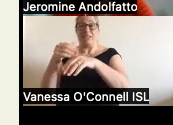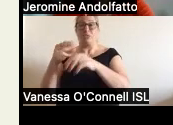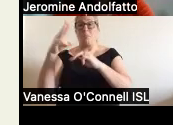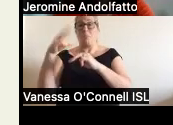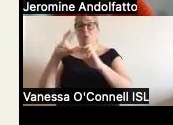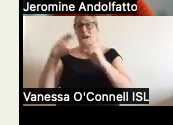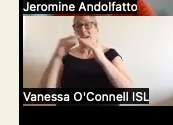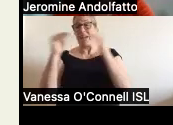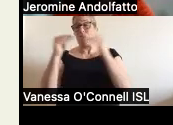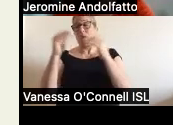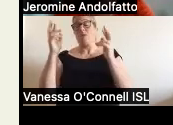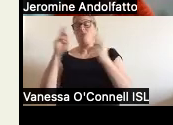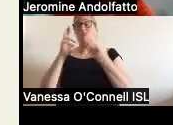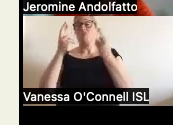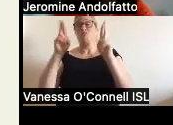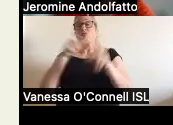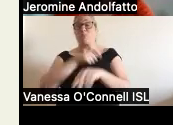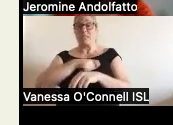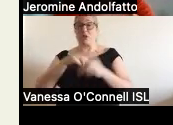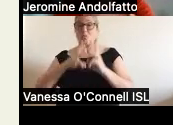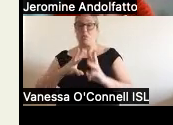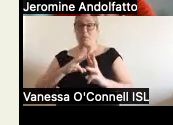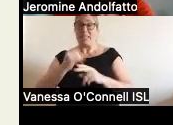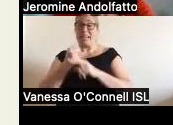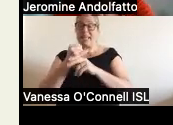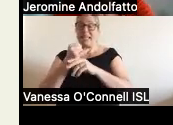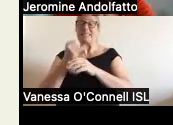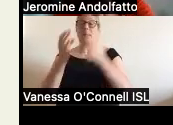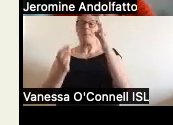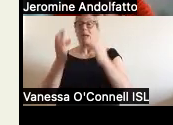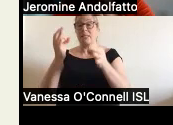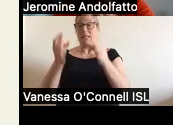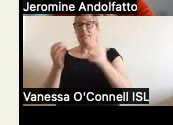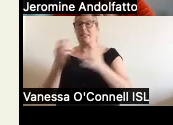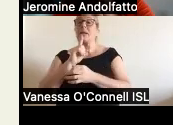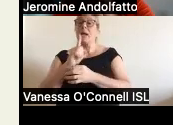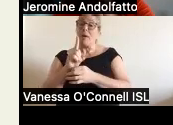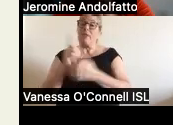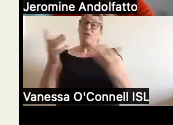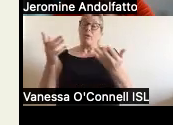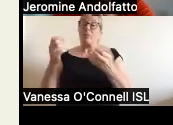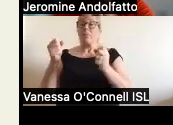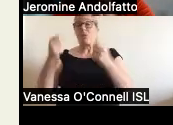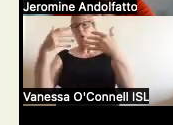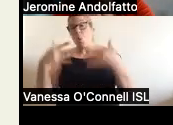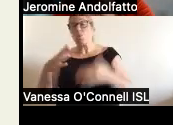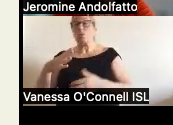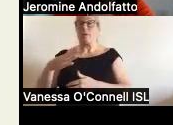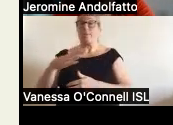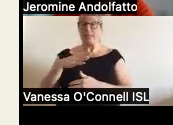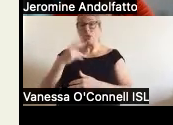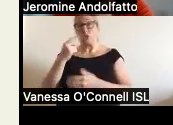at decision-making position in politics. However, quota are really efficient tool if they are designed